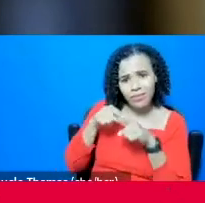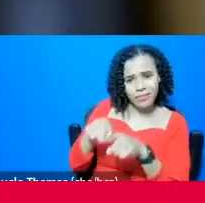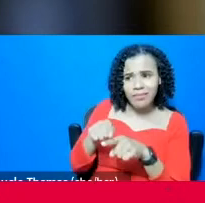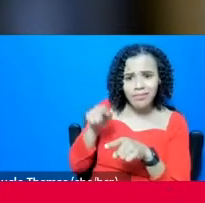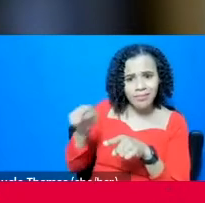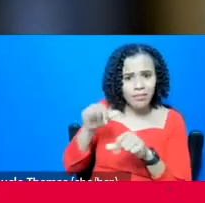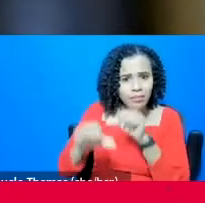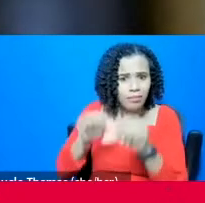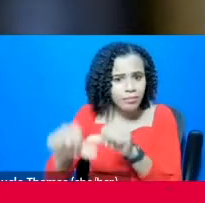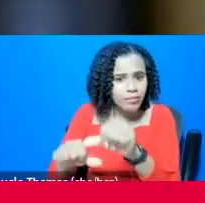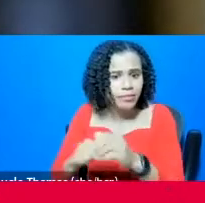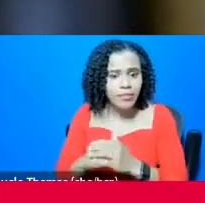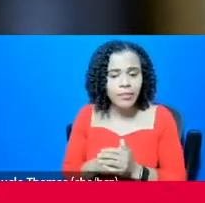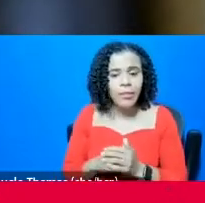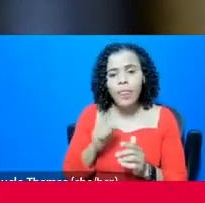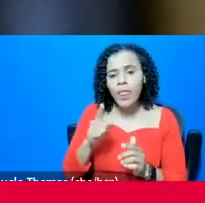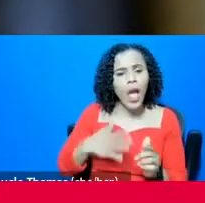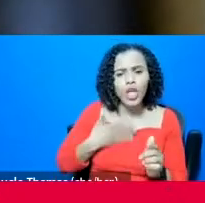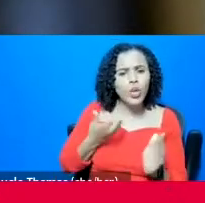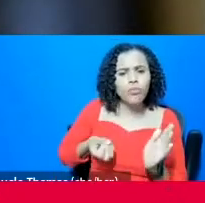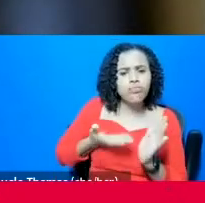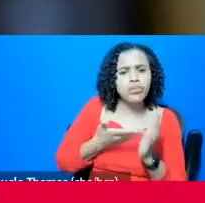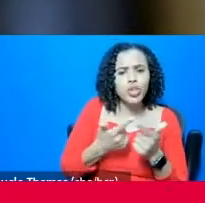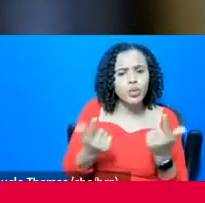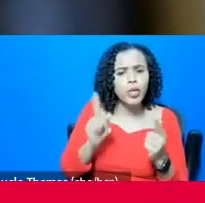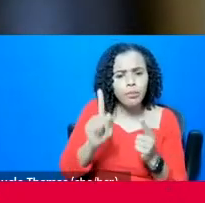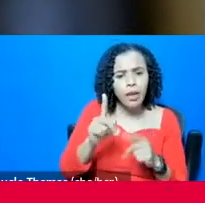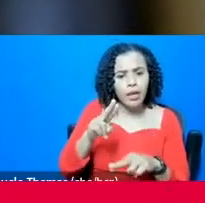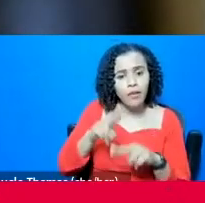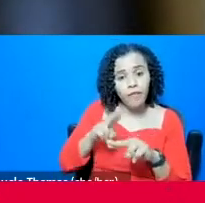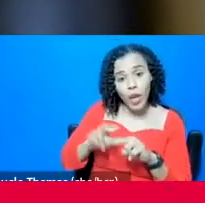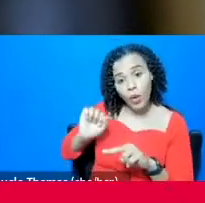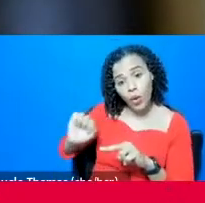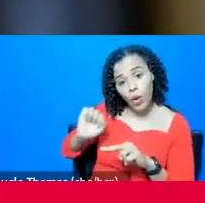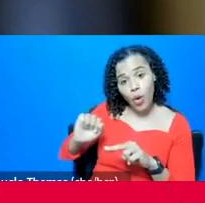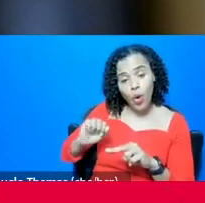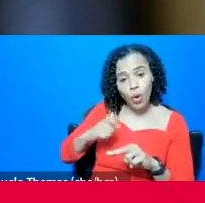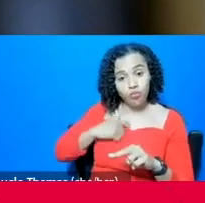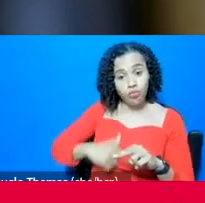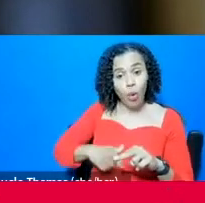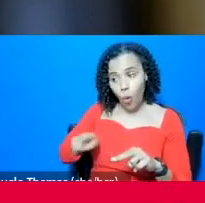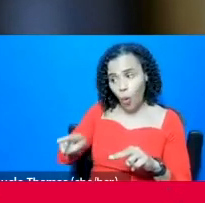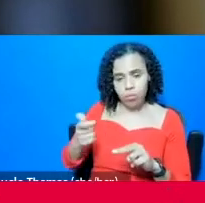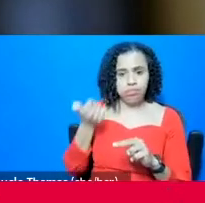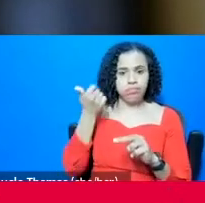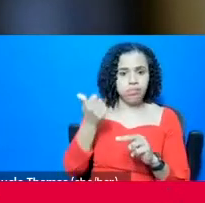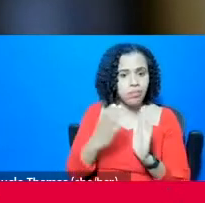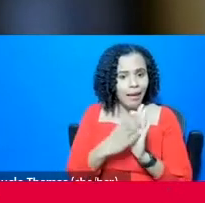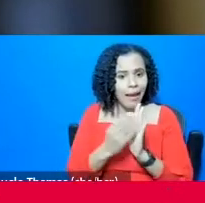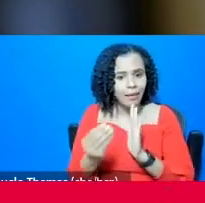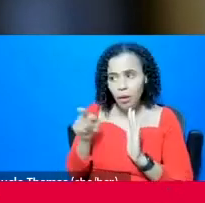I'm not going to touch on it too much, but Fiona's work, that their work is just an example of what you